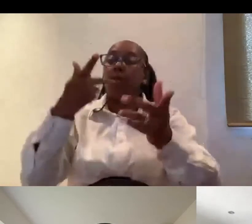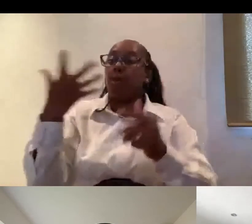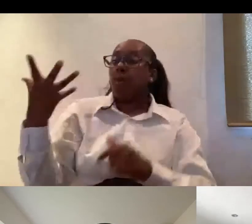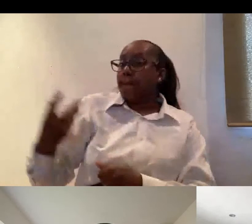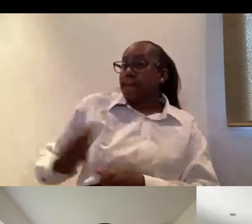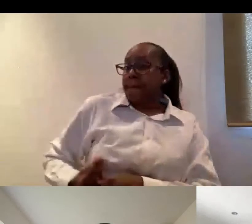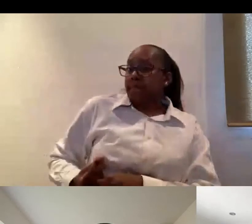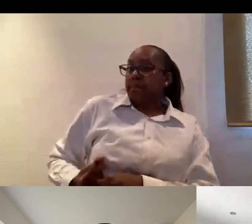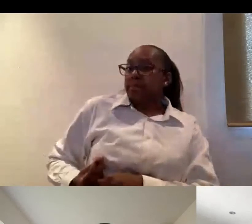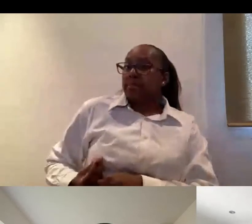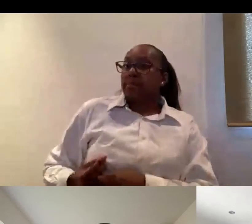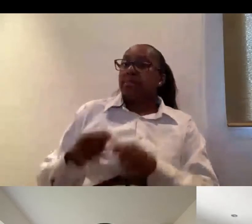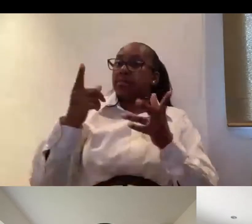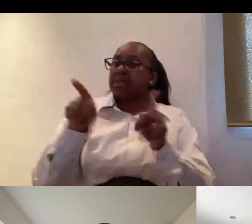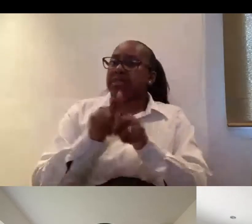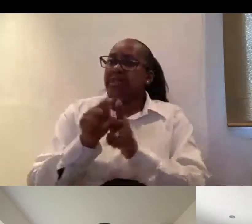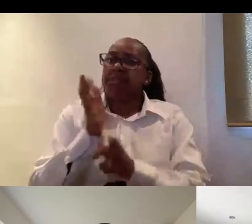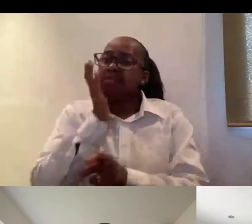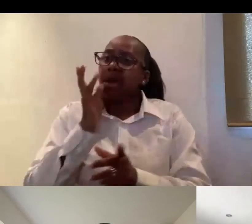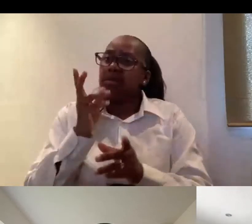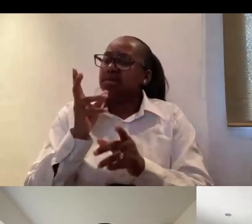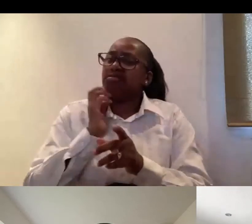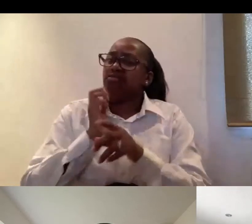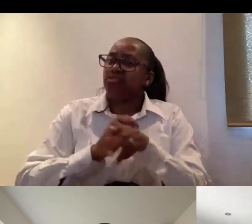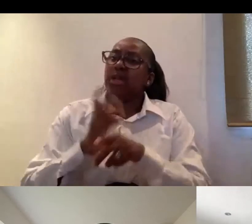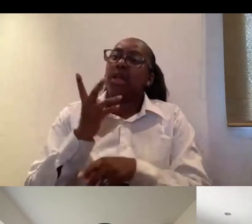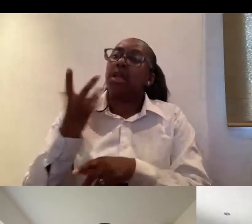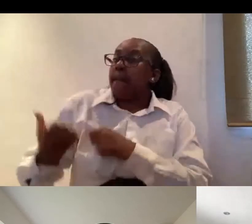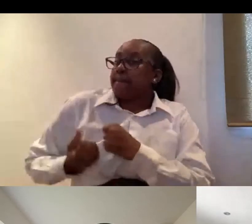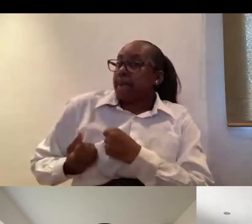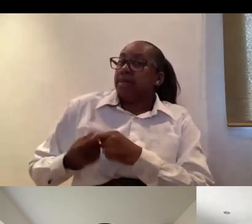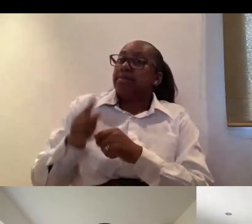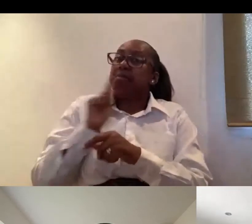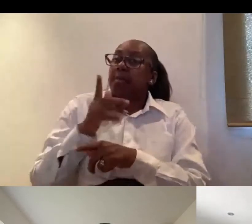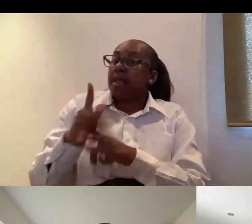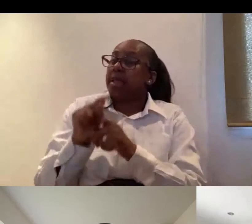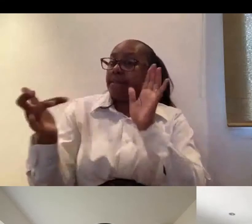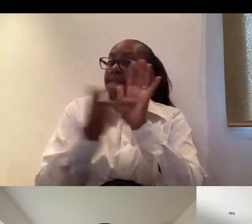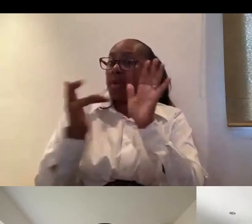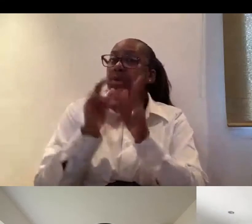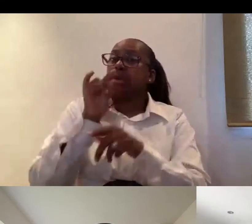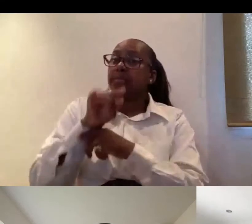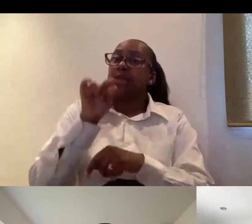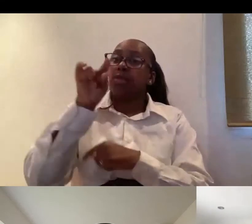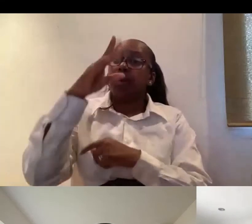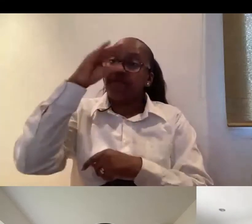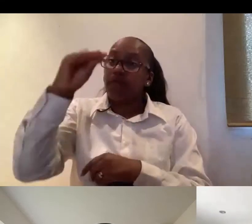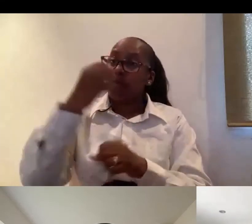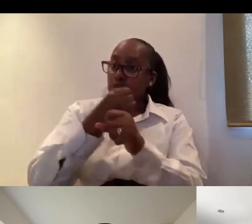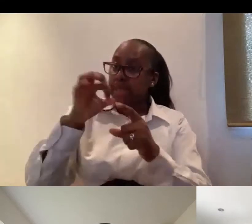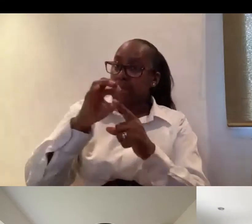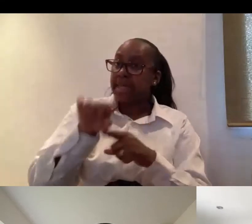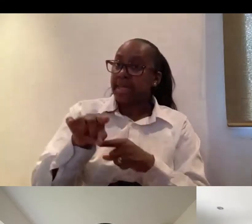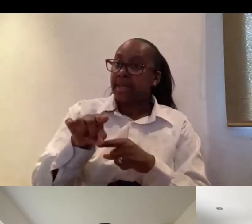to more than one drug, then it's important that you let your clinician know, and you should